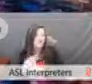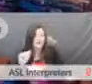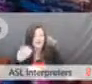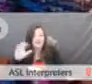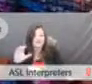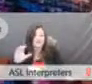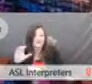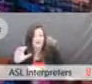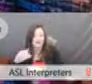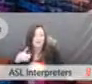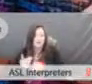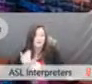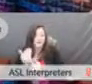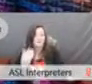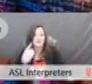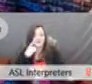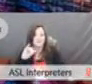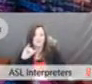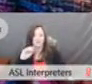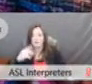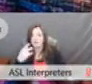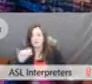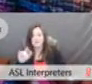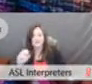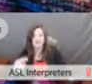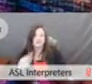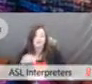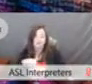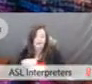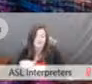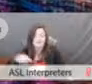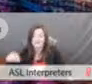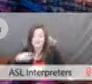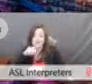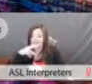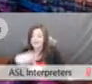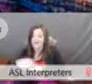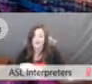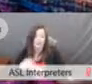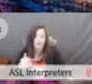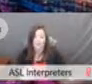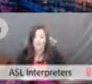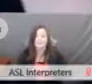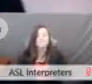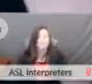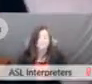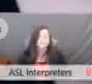Advisory Committee on Immunization Practices, and they did not include them.